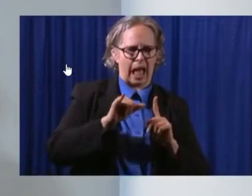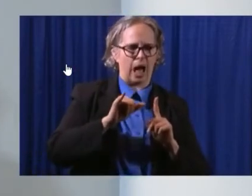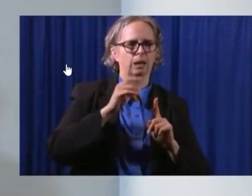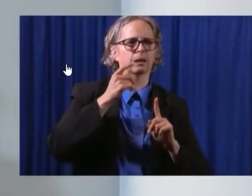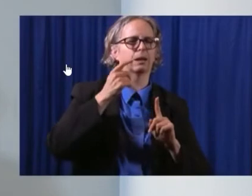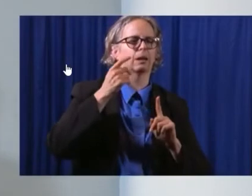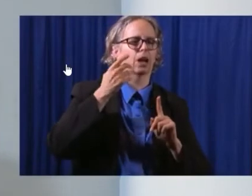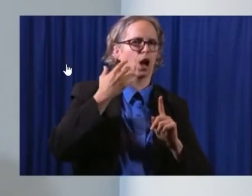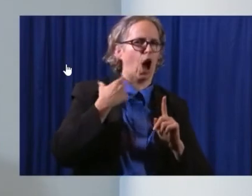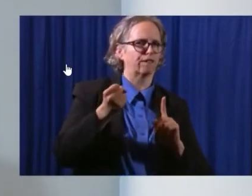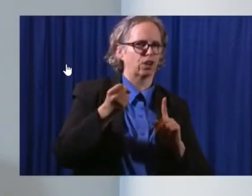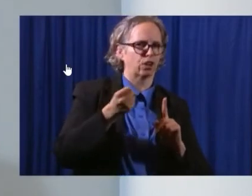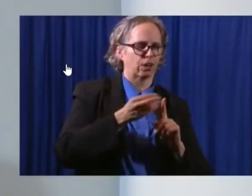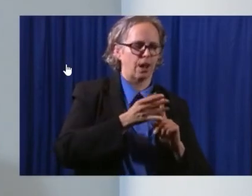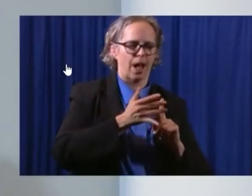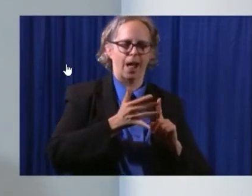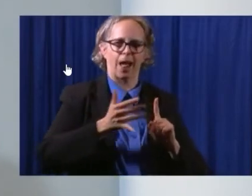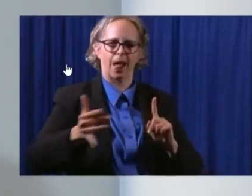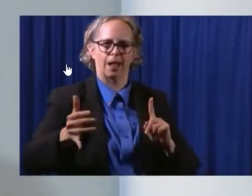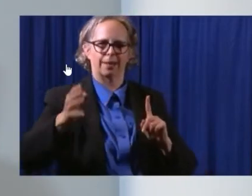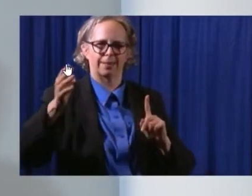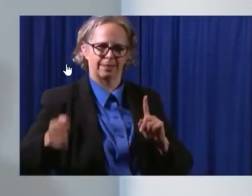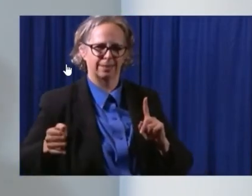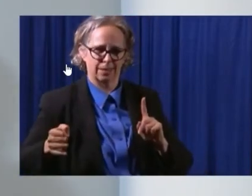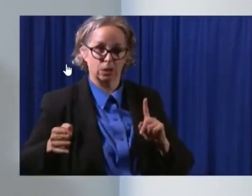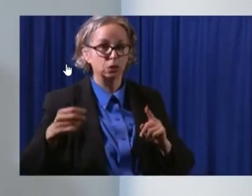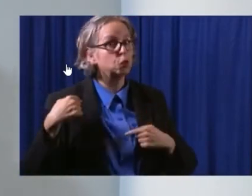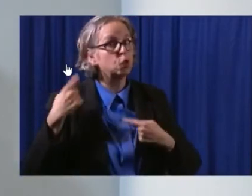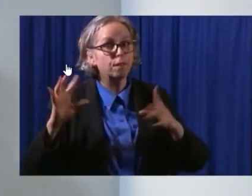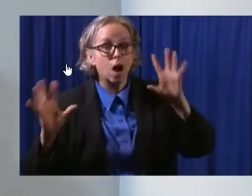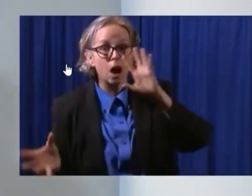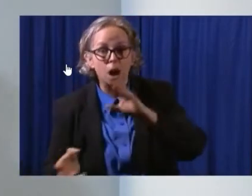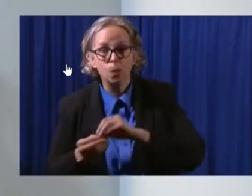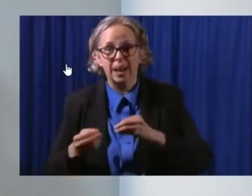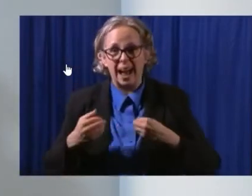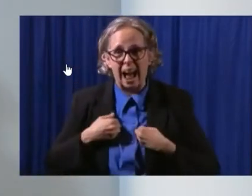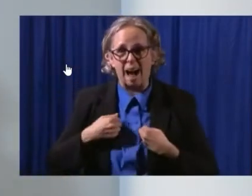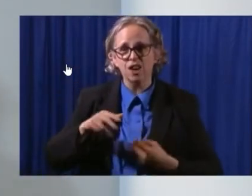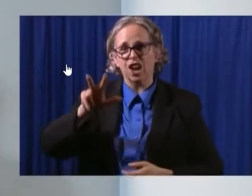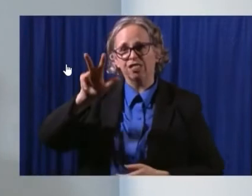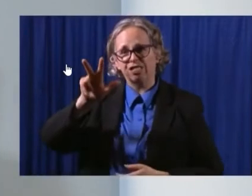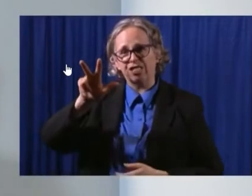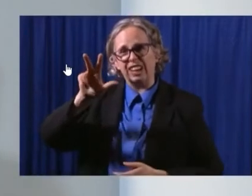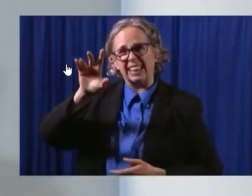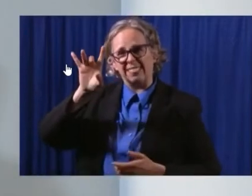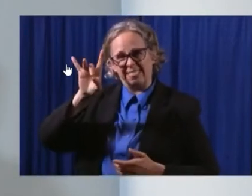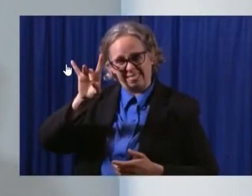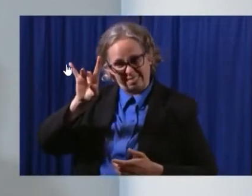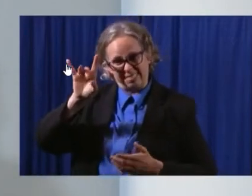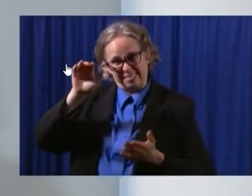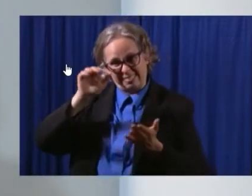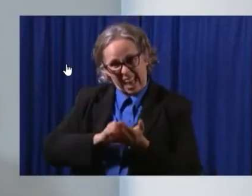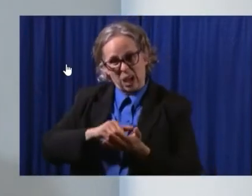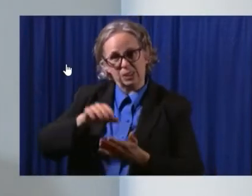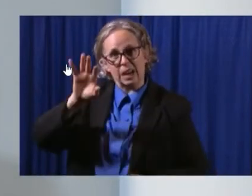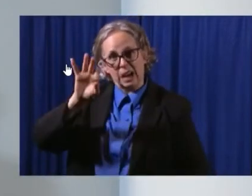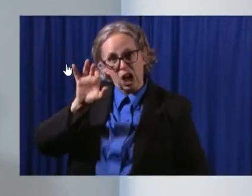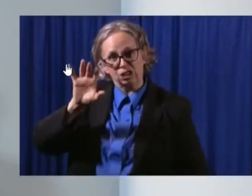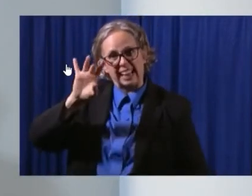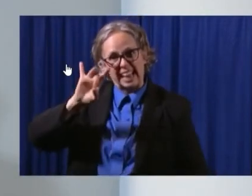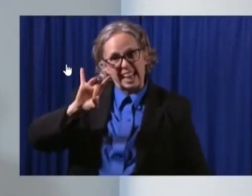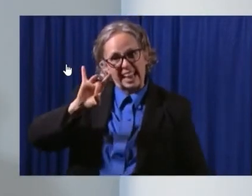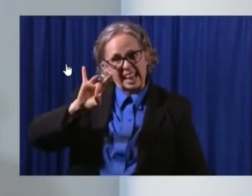38,987. Now, you can't just add those numbers up on the website and come to that, because there are always people that unfortunately appear